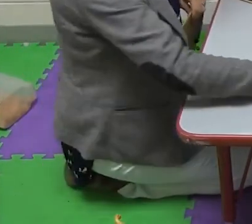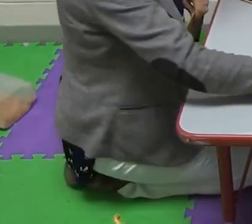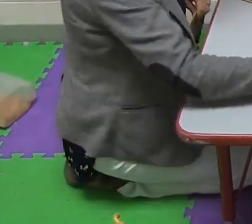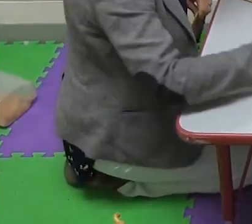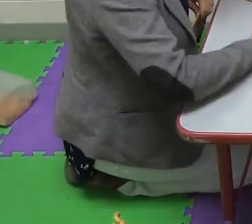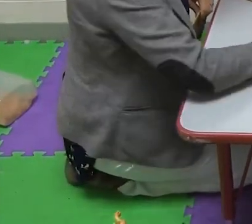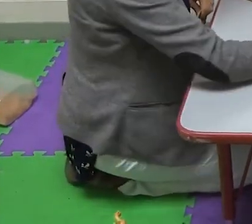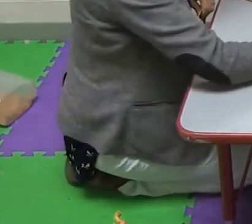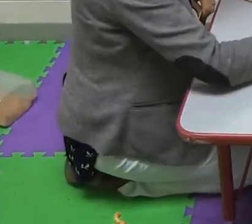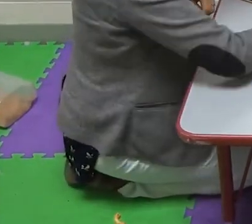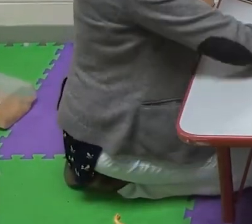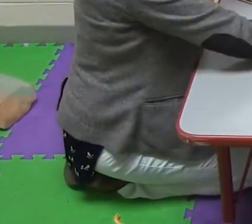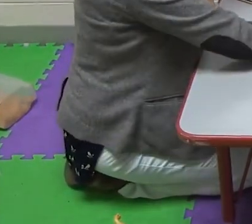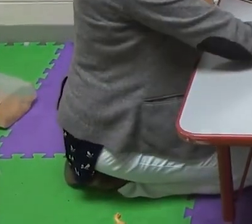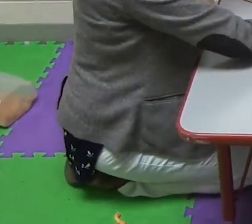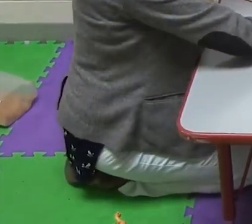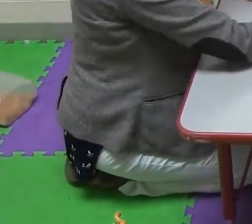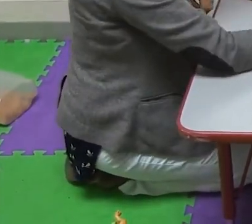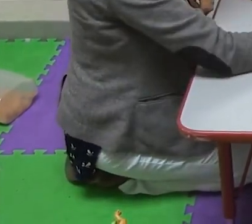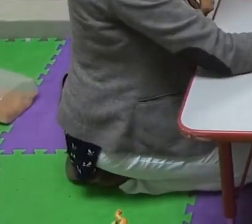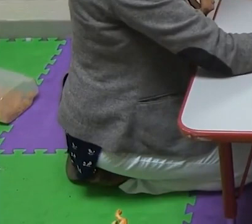Choose one.